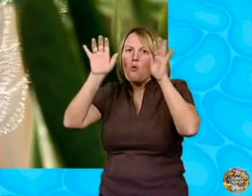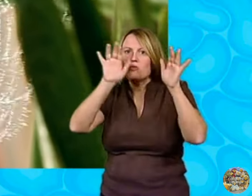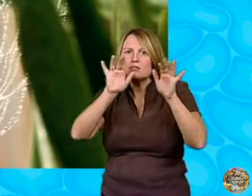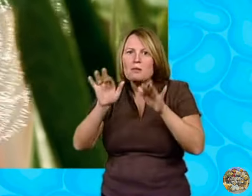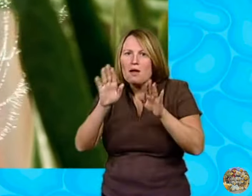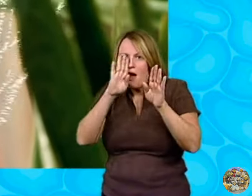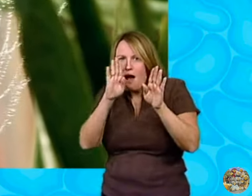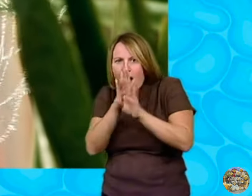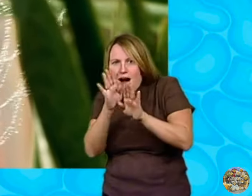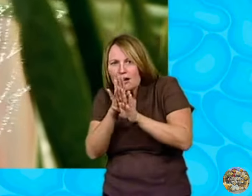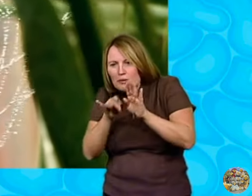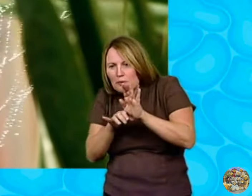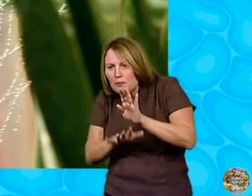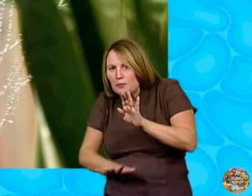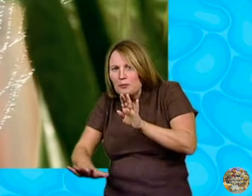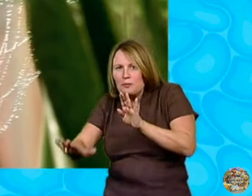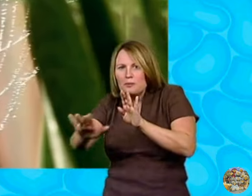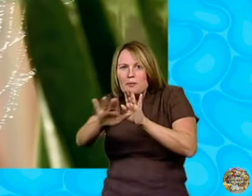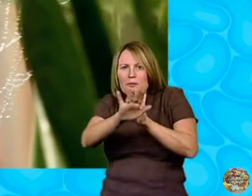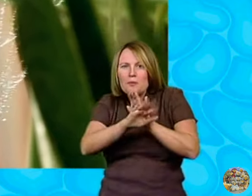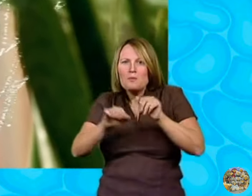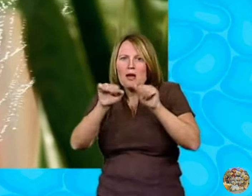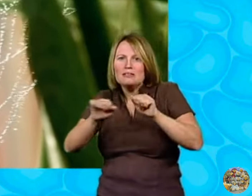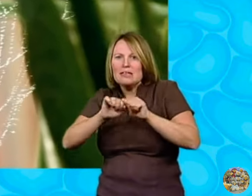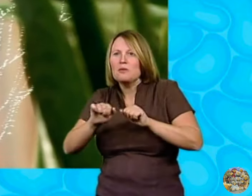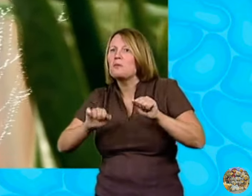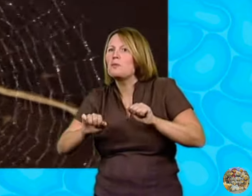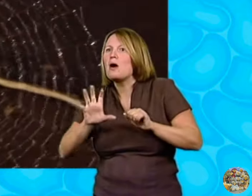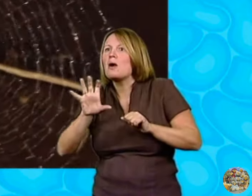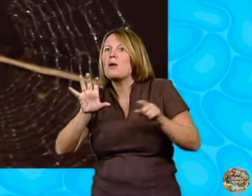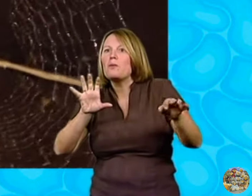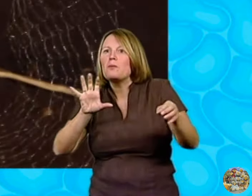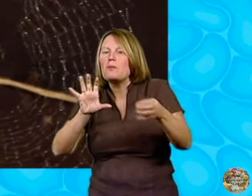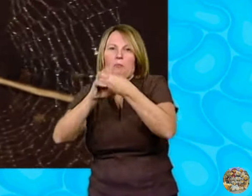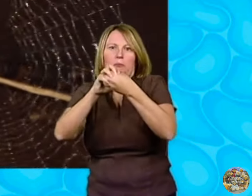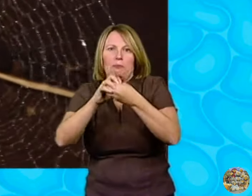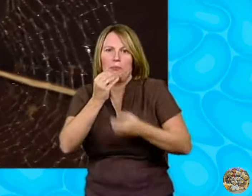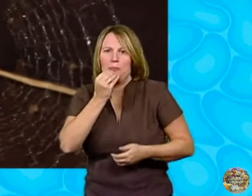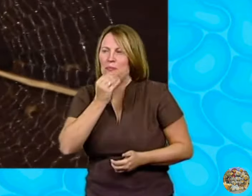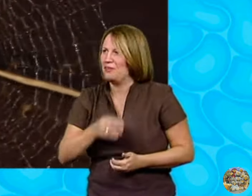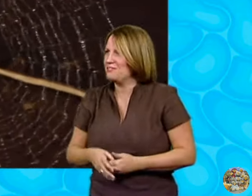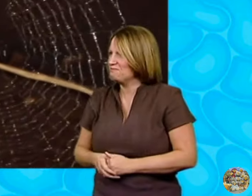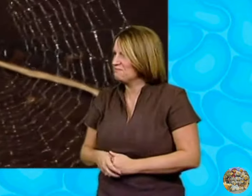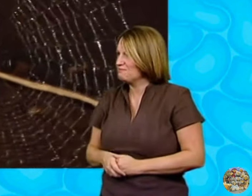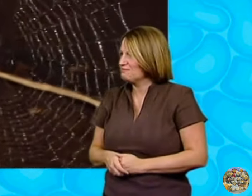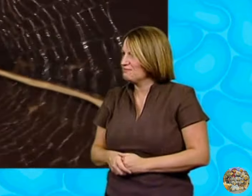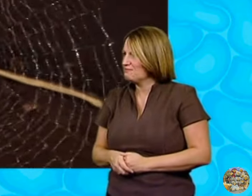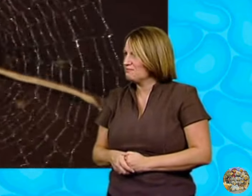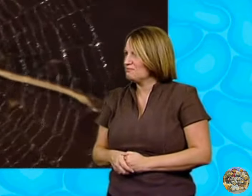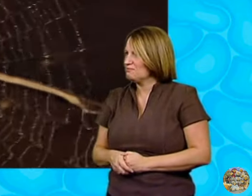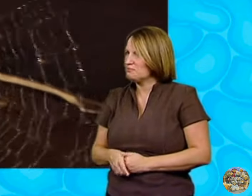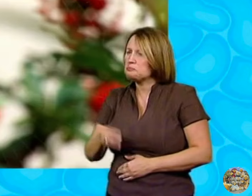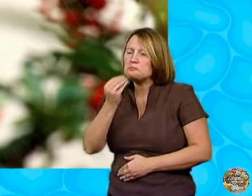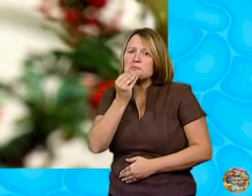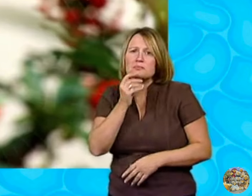autumn, sitting head down in the middle of their large, beautiful webs, waiting for their next meal to come along. They